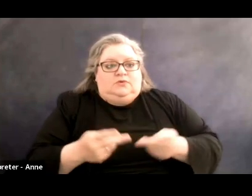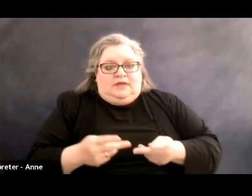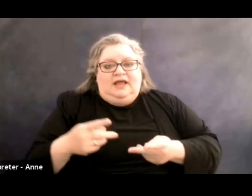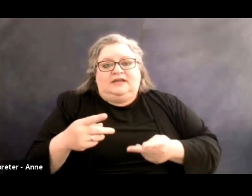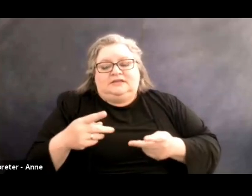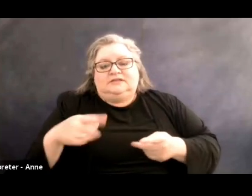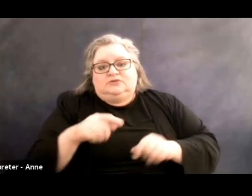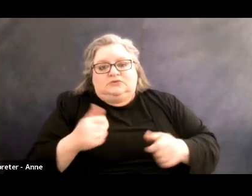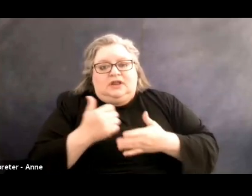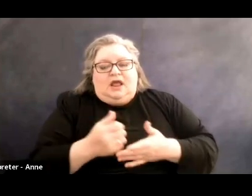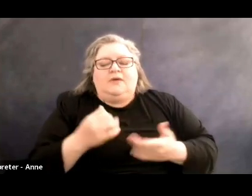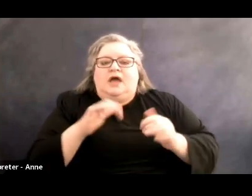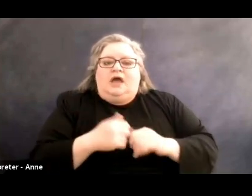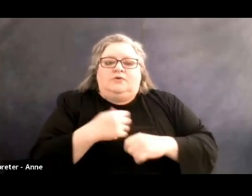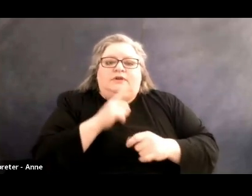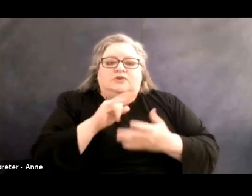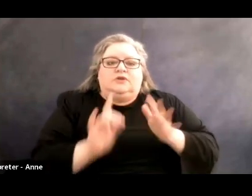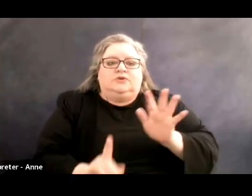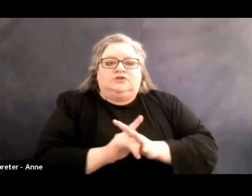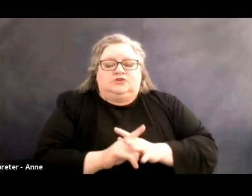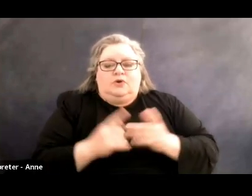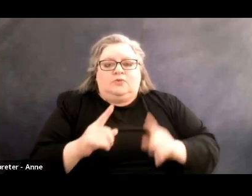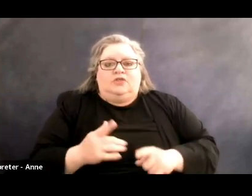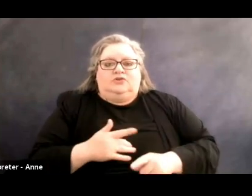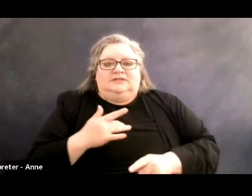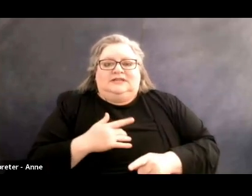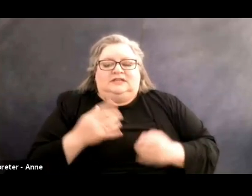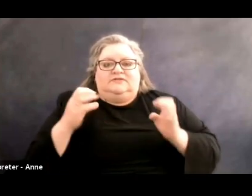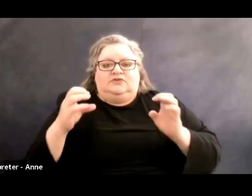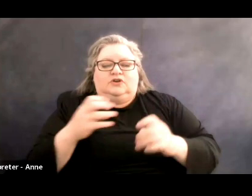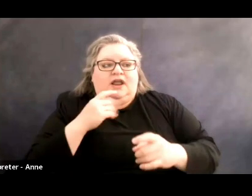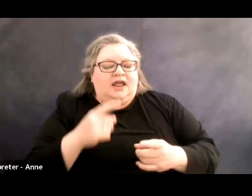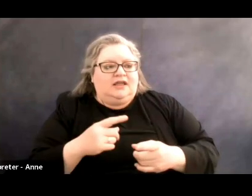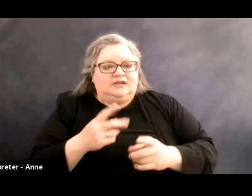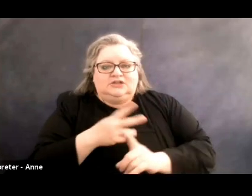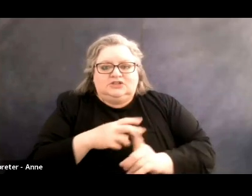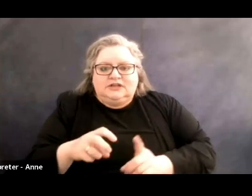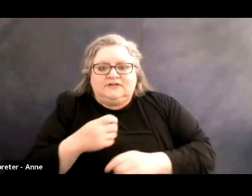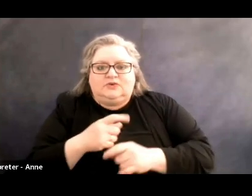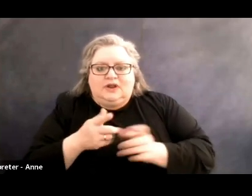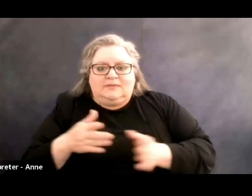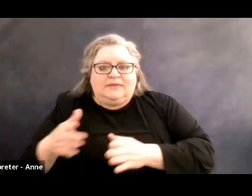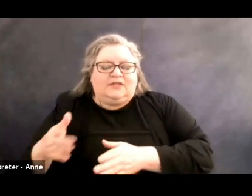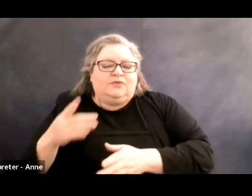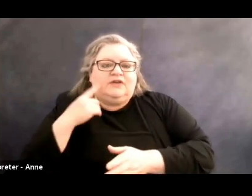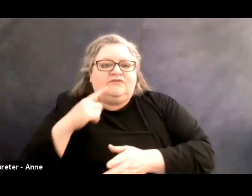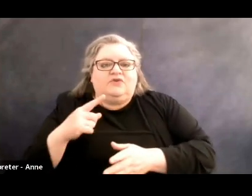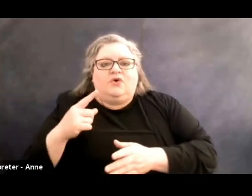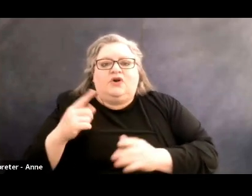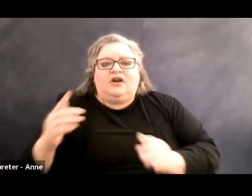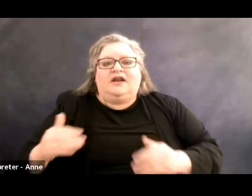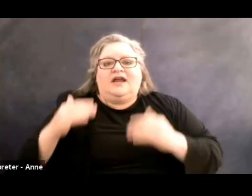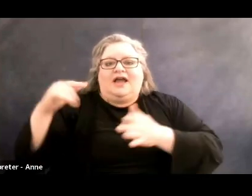sure we're showing up when there is a family sense of urgency? And how do we make sure that we're shifting and creating pathways for higher